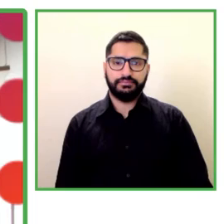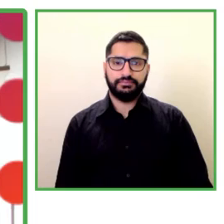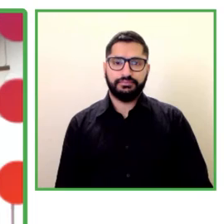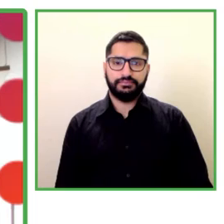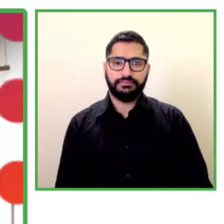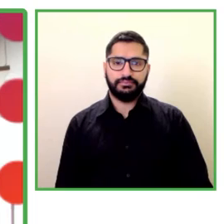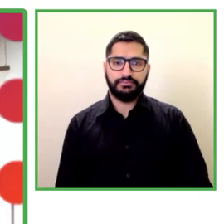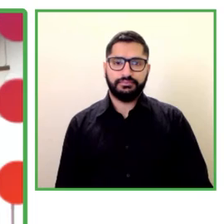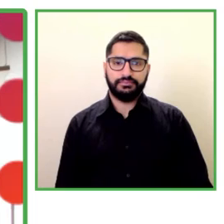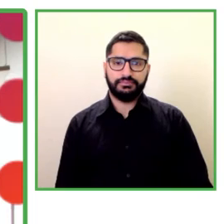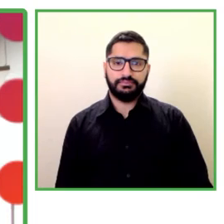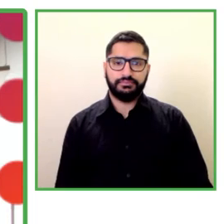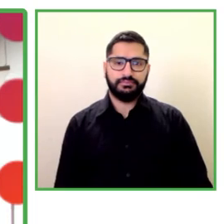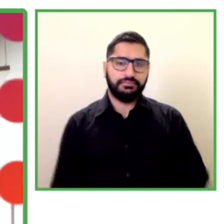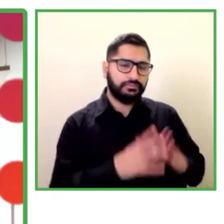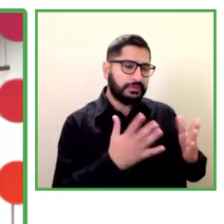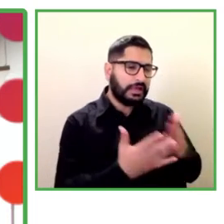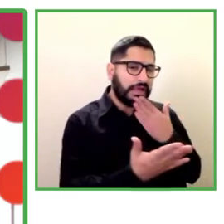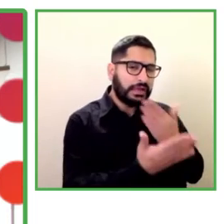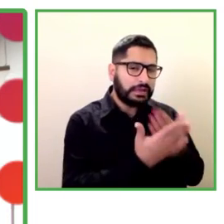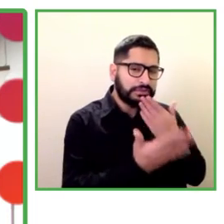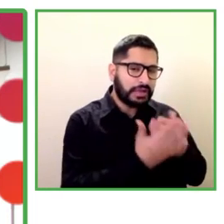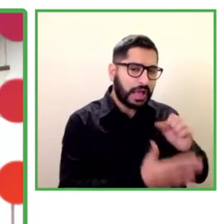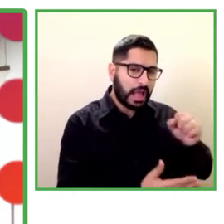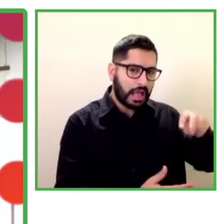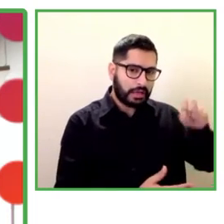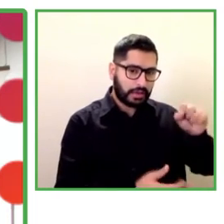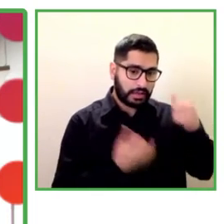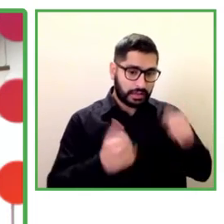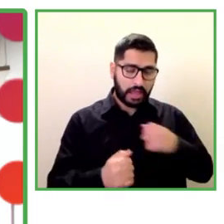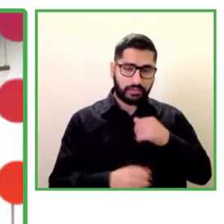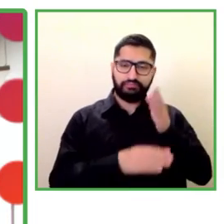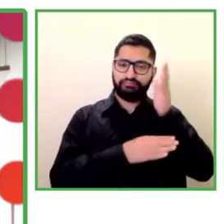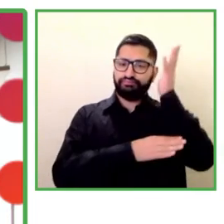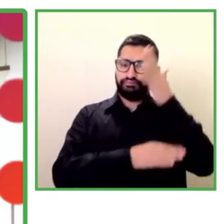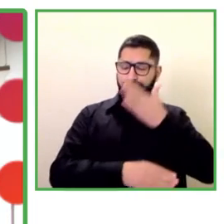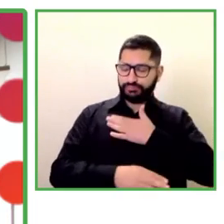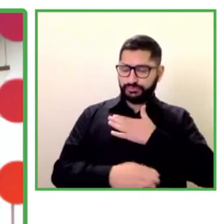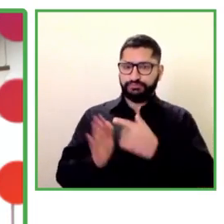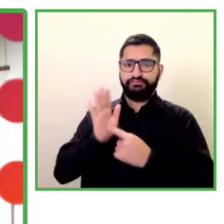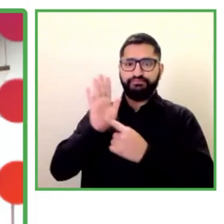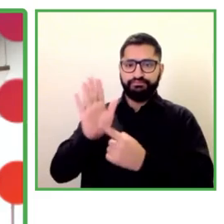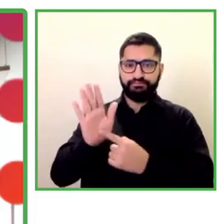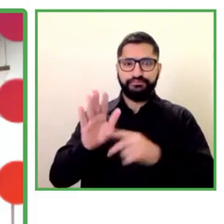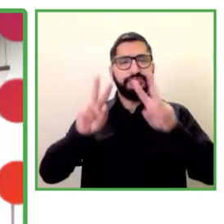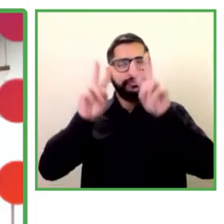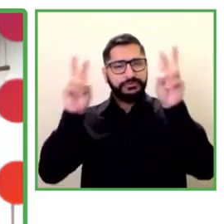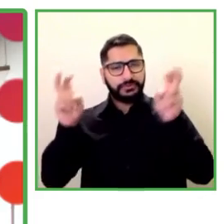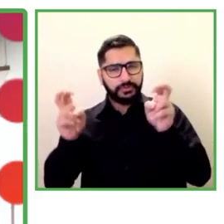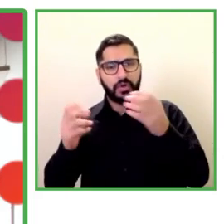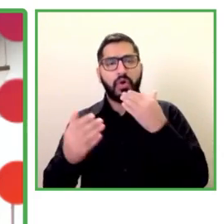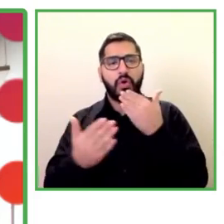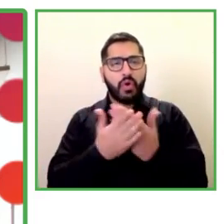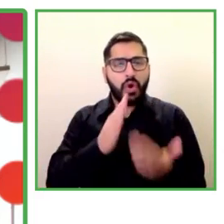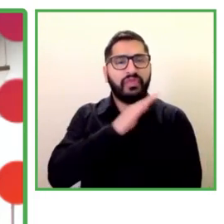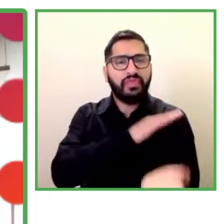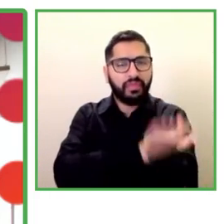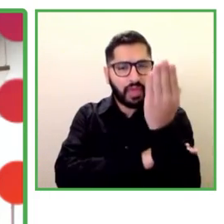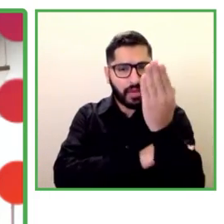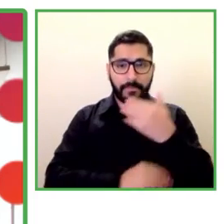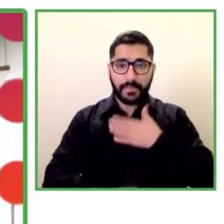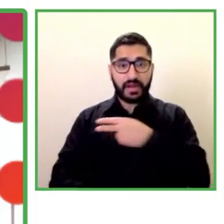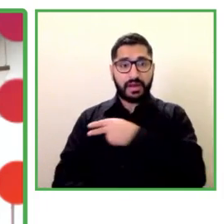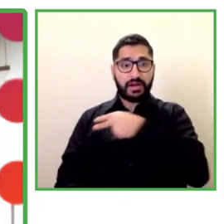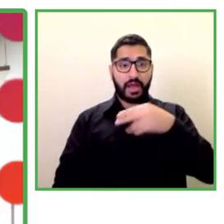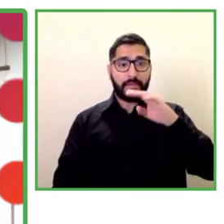Muchas gracias, Ana. Thank you so much, Ana, for that introduction. Hello, everyone. My name is Carolina Jessen.